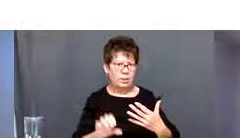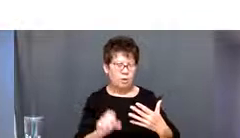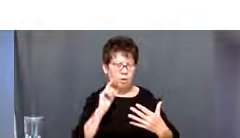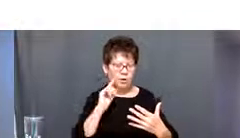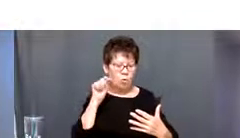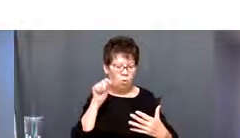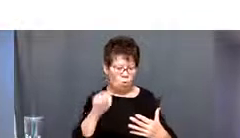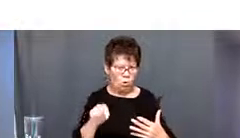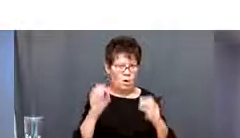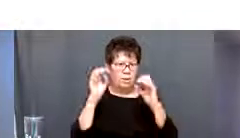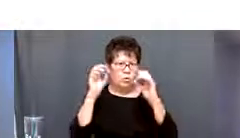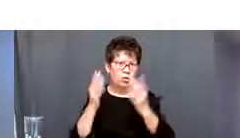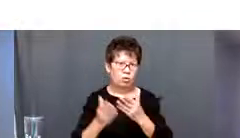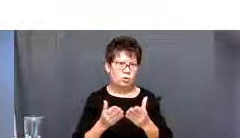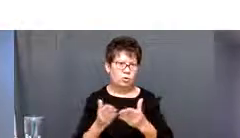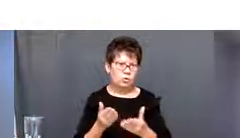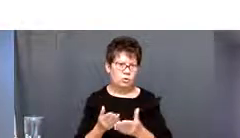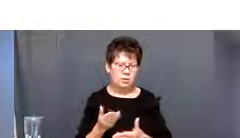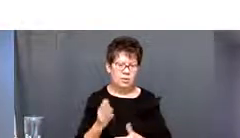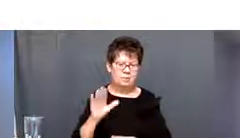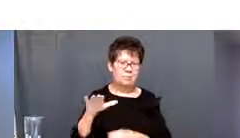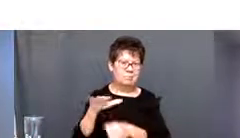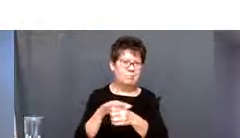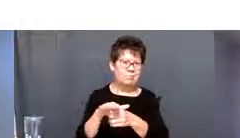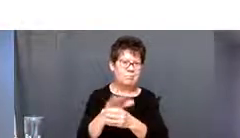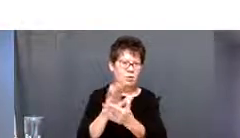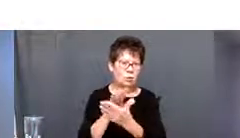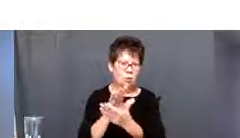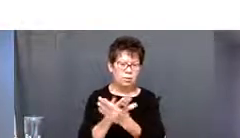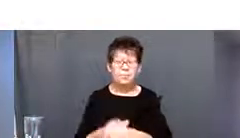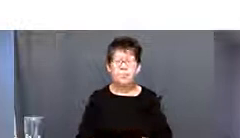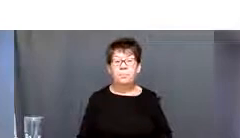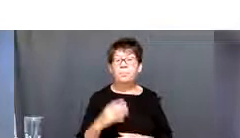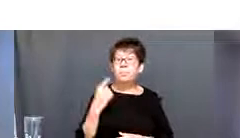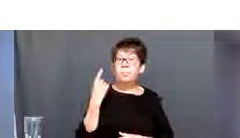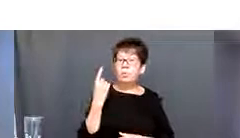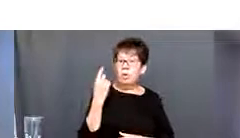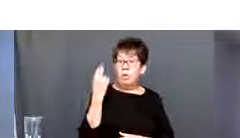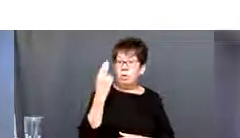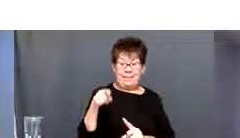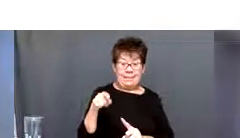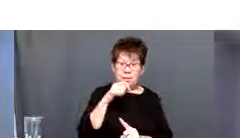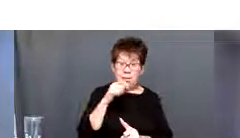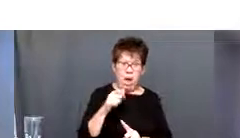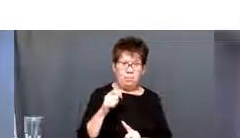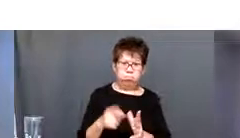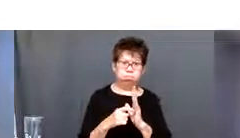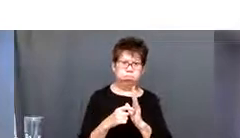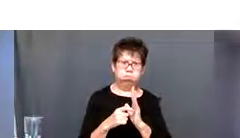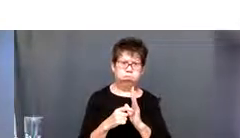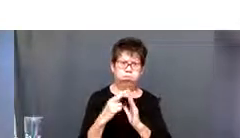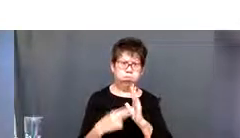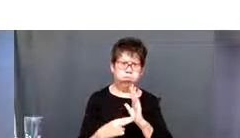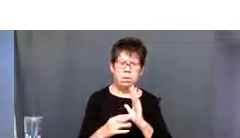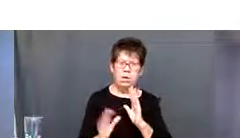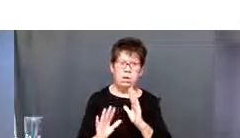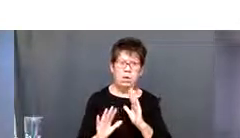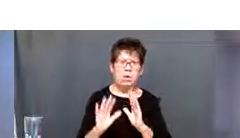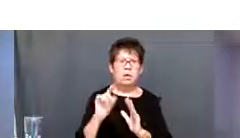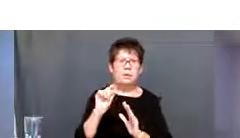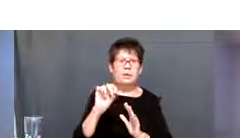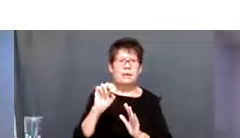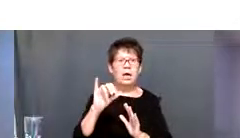in the school. One of the reasons we wanted to do this is not a mandate. What we're doing is with the TEIS extended